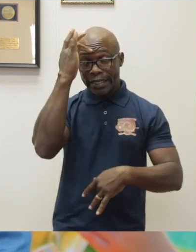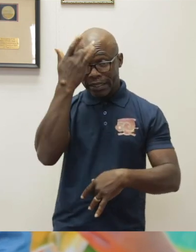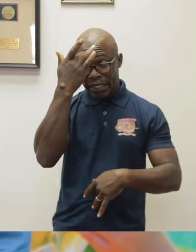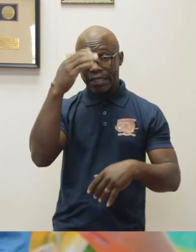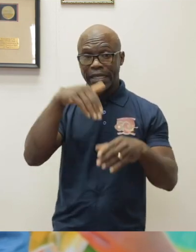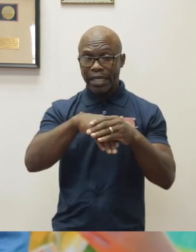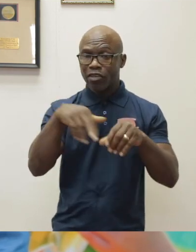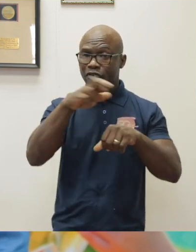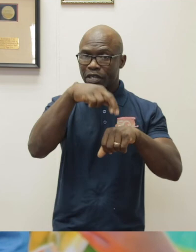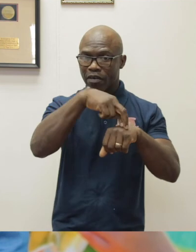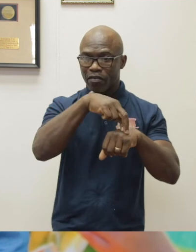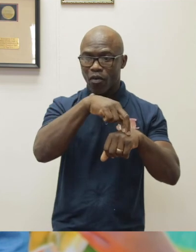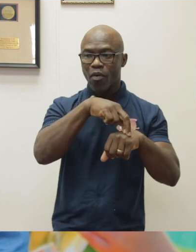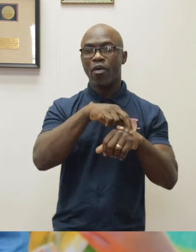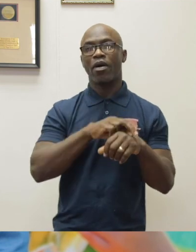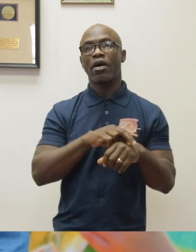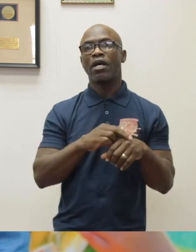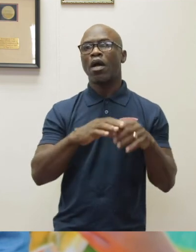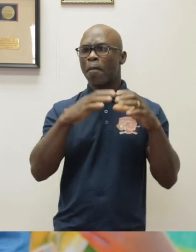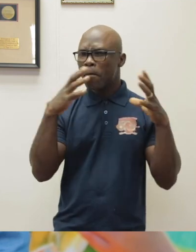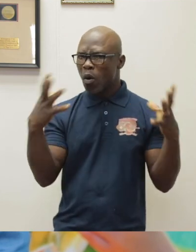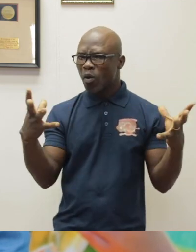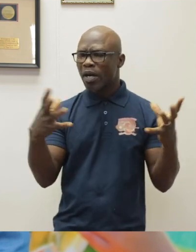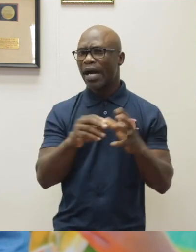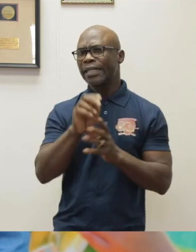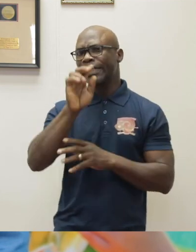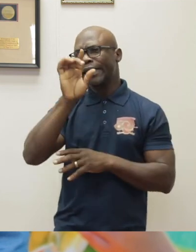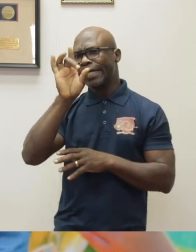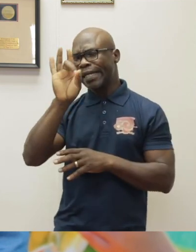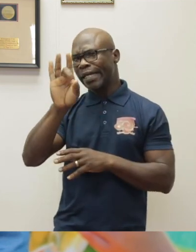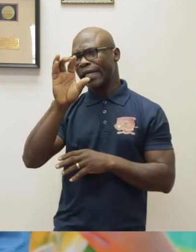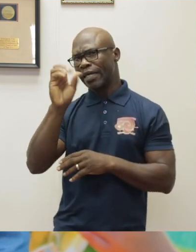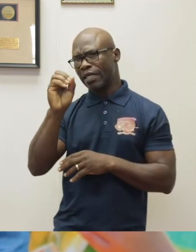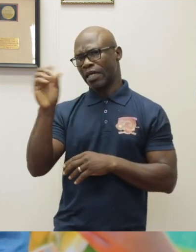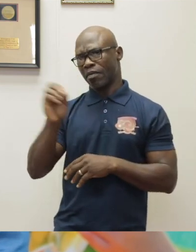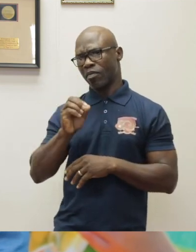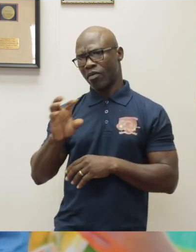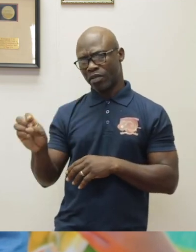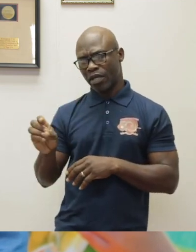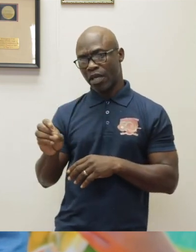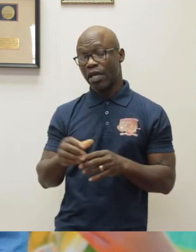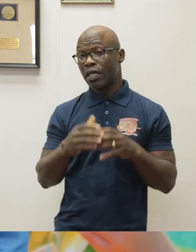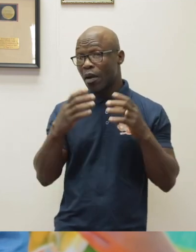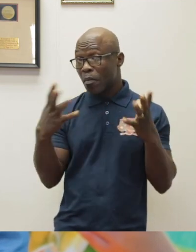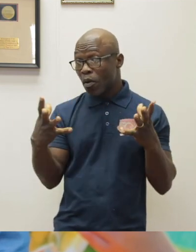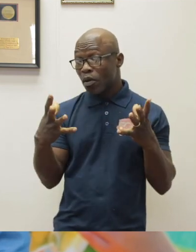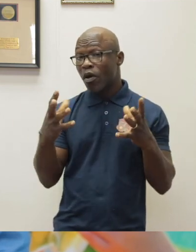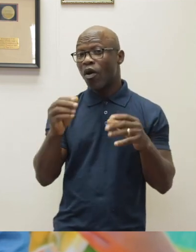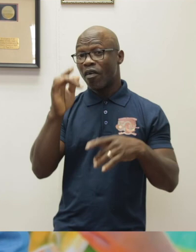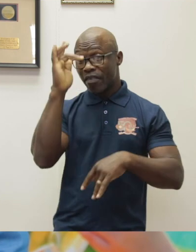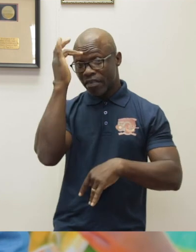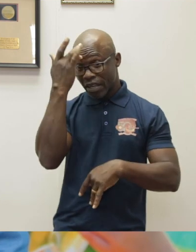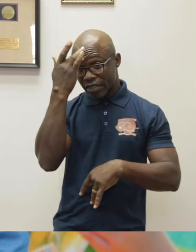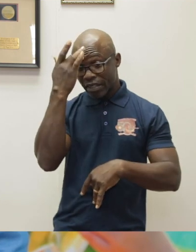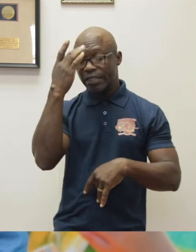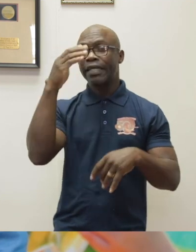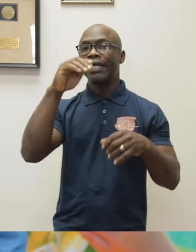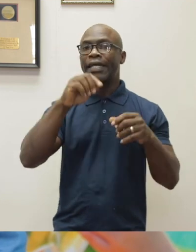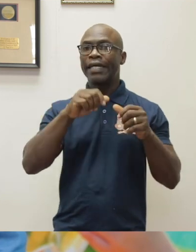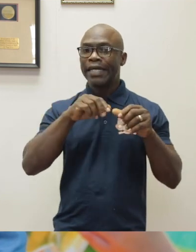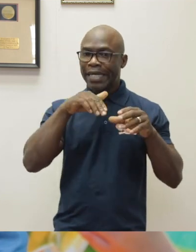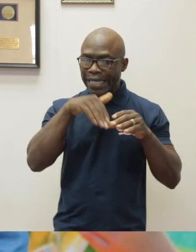Region 4 represent more than 80%, and most of the cases occur in